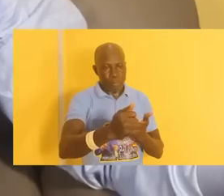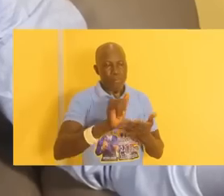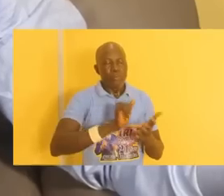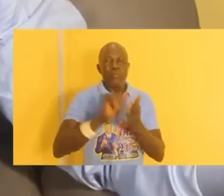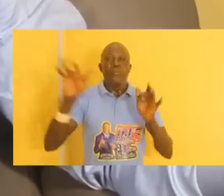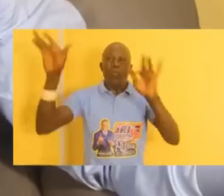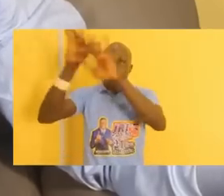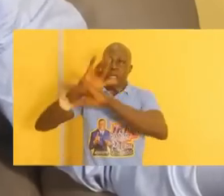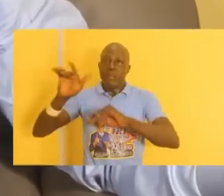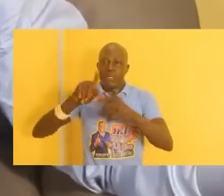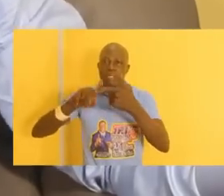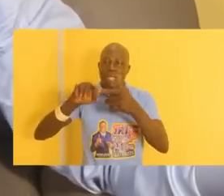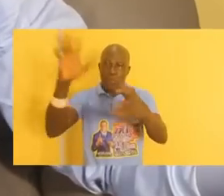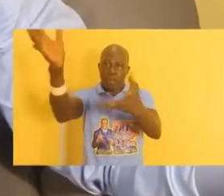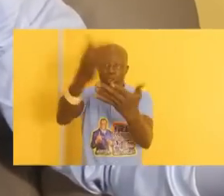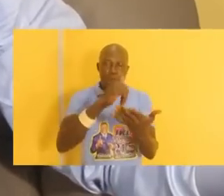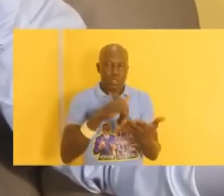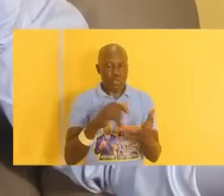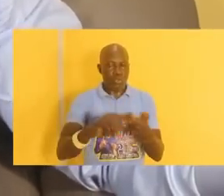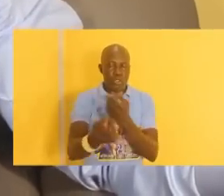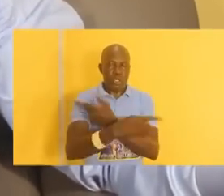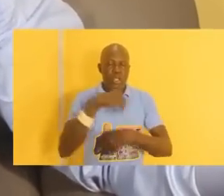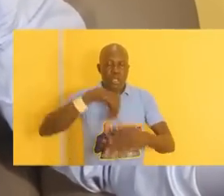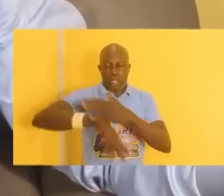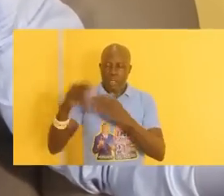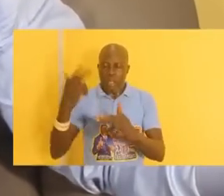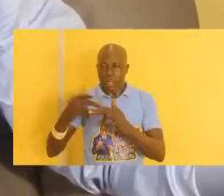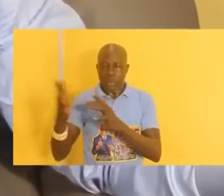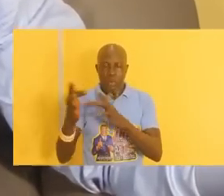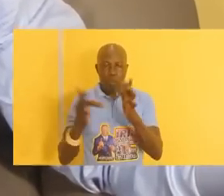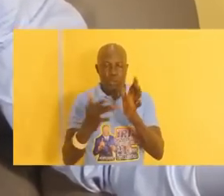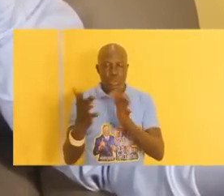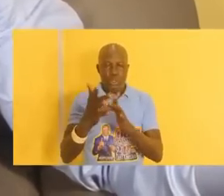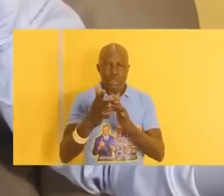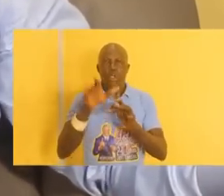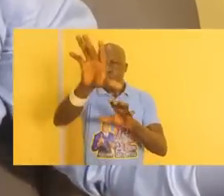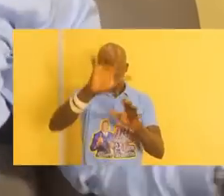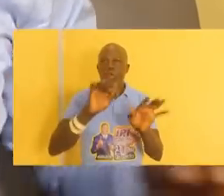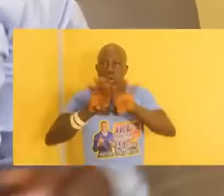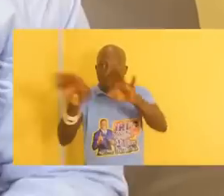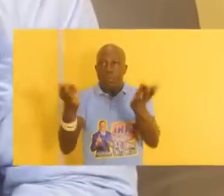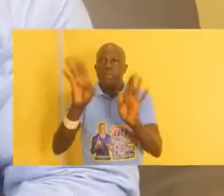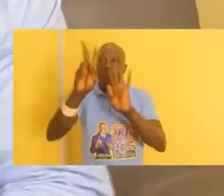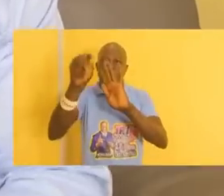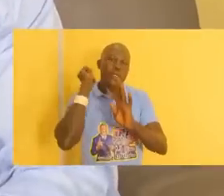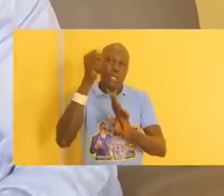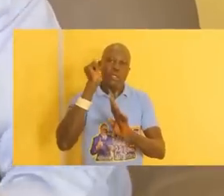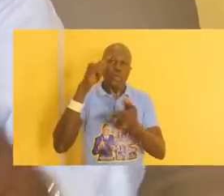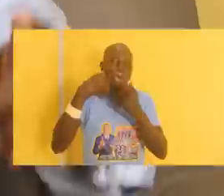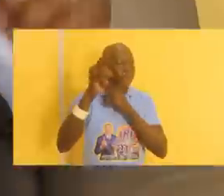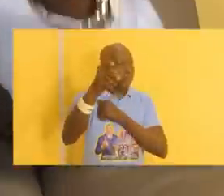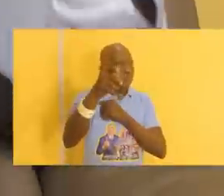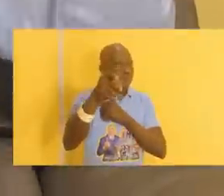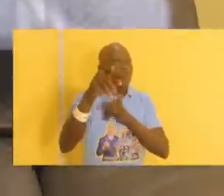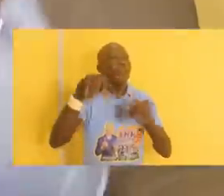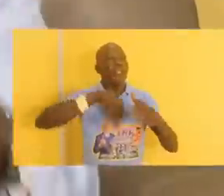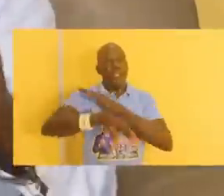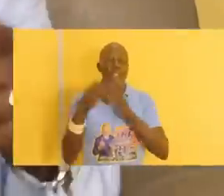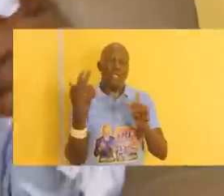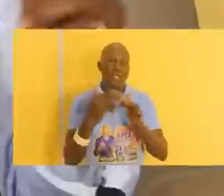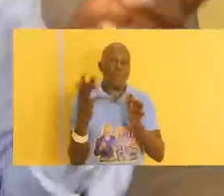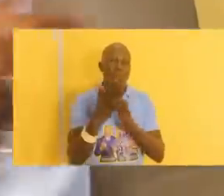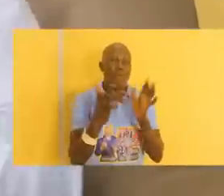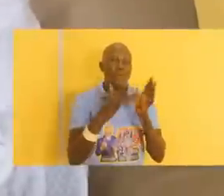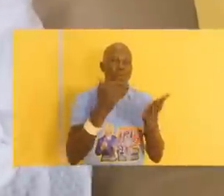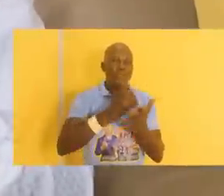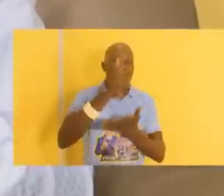Jesus. Anu to gba lo ne. The mercy you have received today. Lo ko Jesus. In the name of Jesus. O ma sile ko testimony. Amen. The dar of testimony. In the name